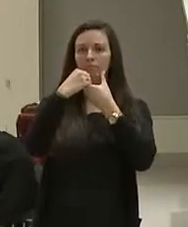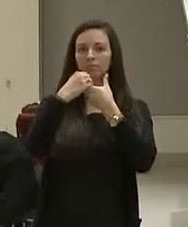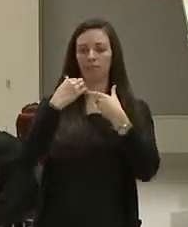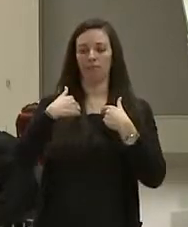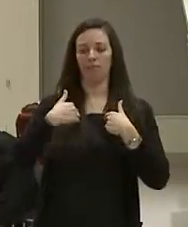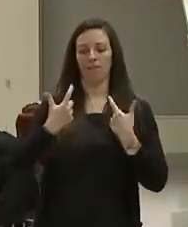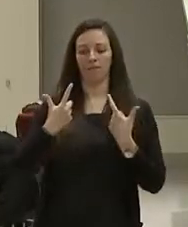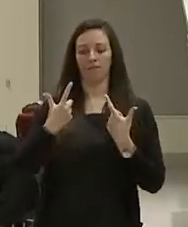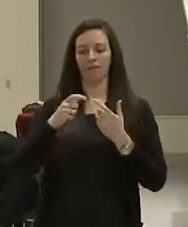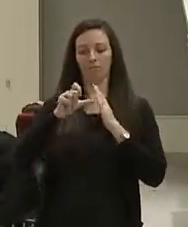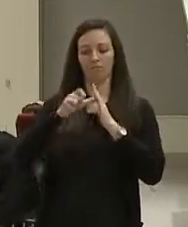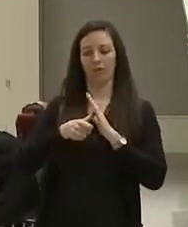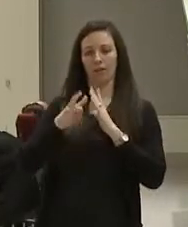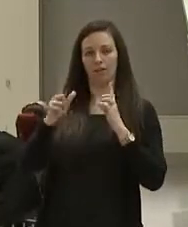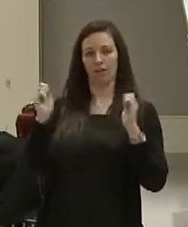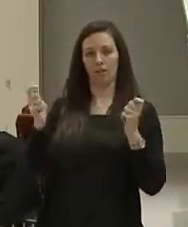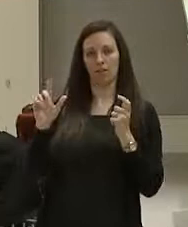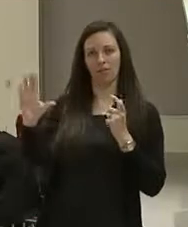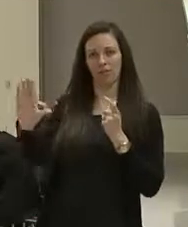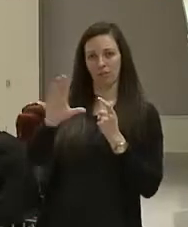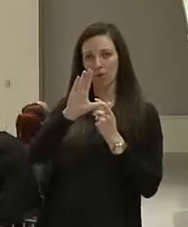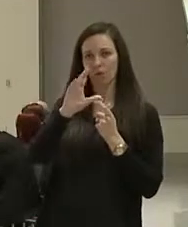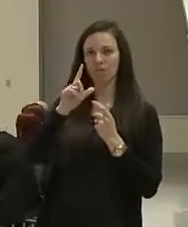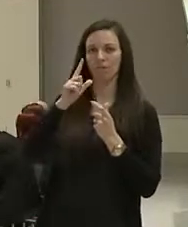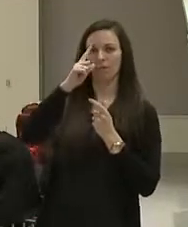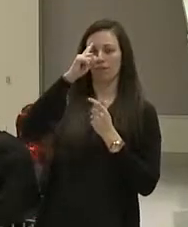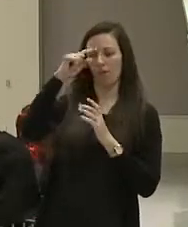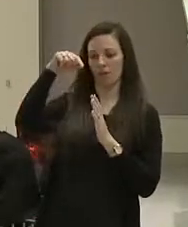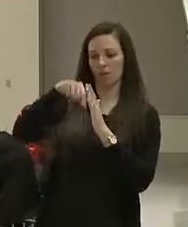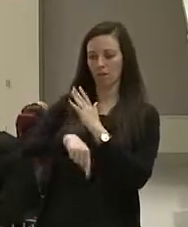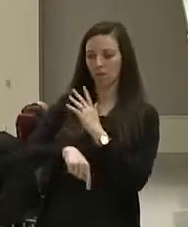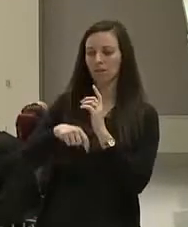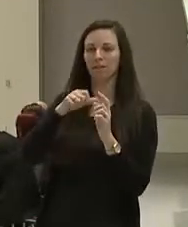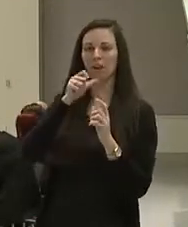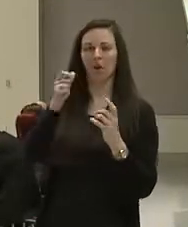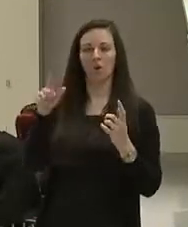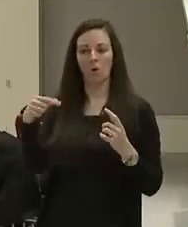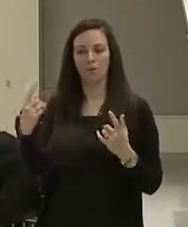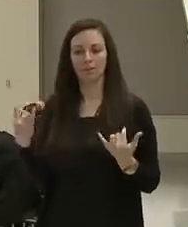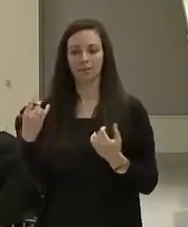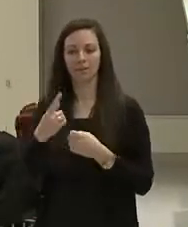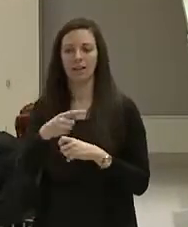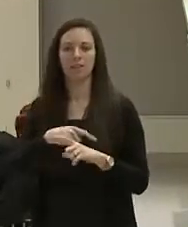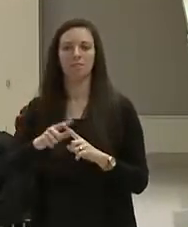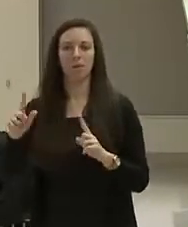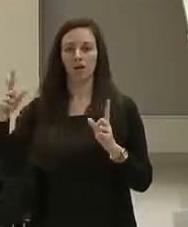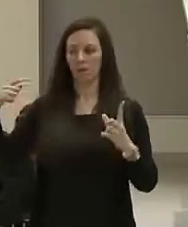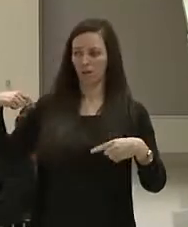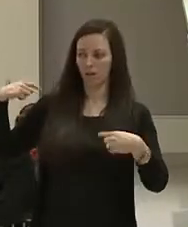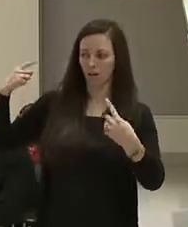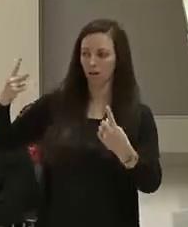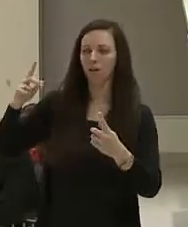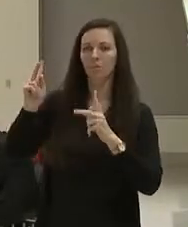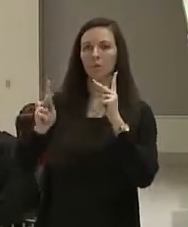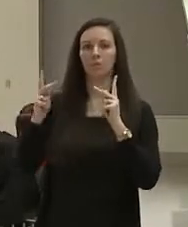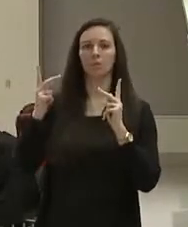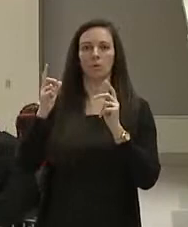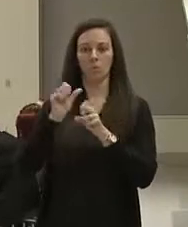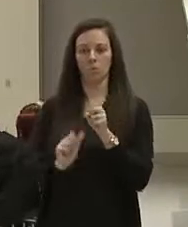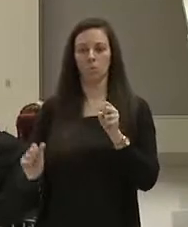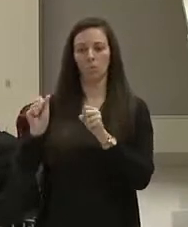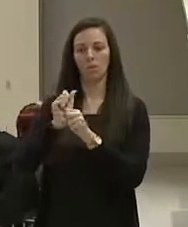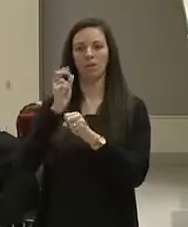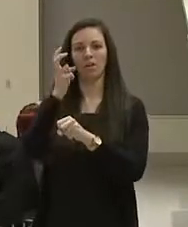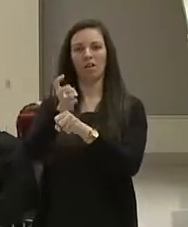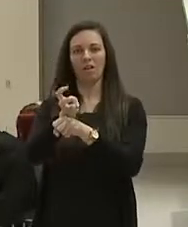have been, not just today, but in previous sessions that we've had. People are actually working hard to come